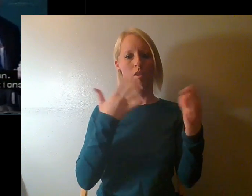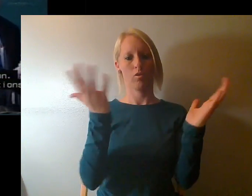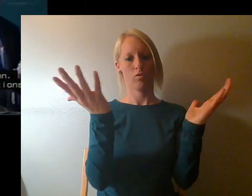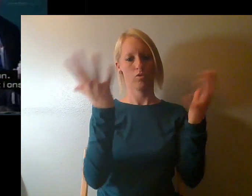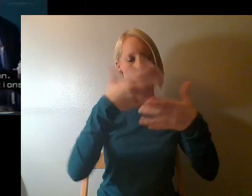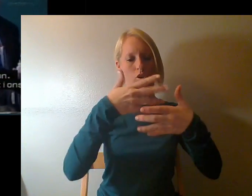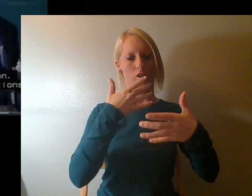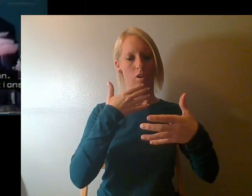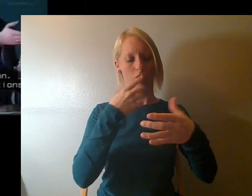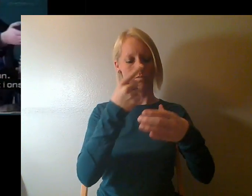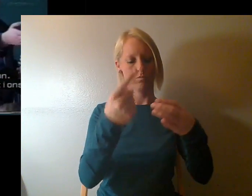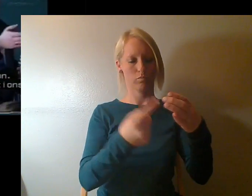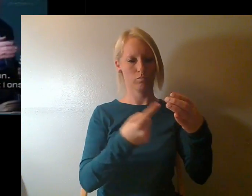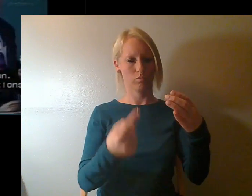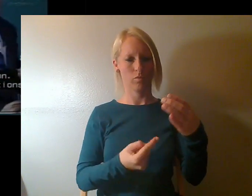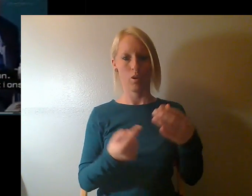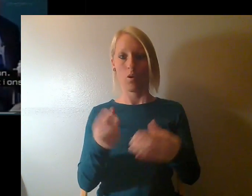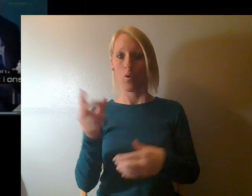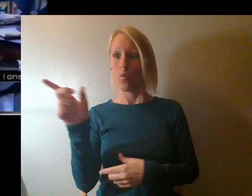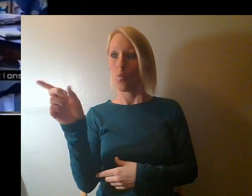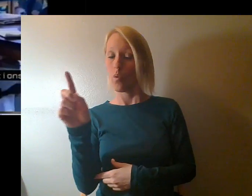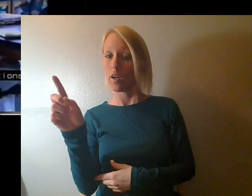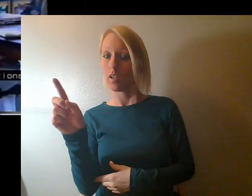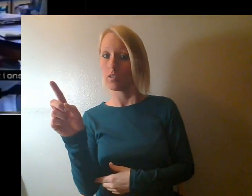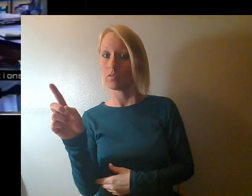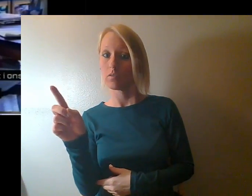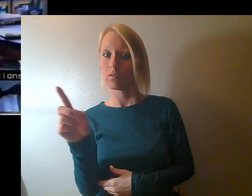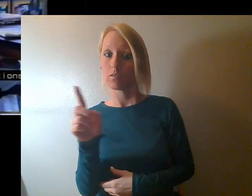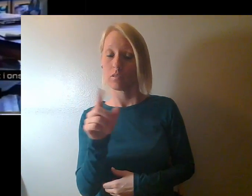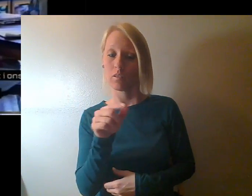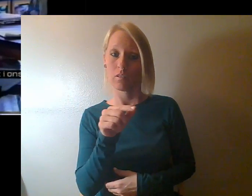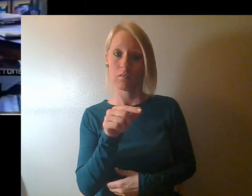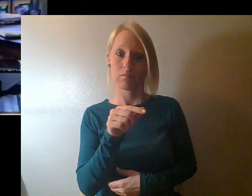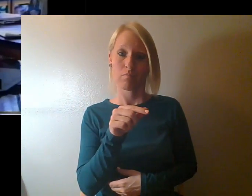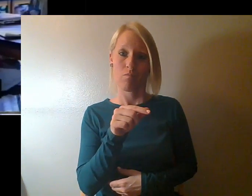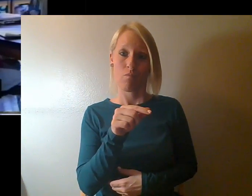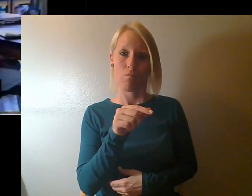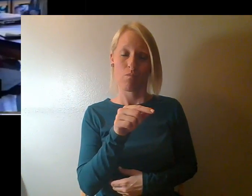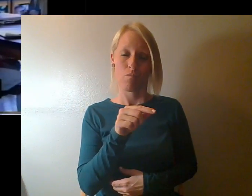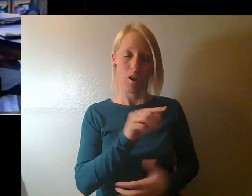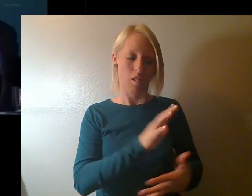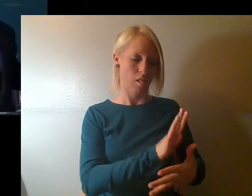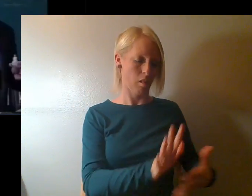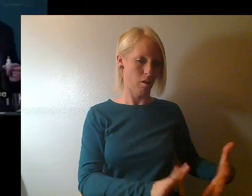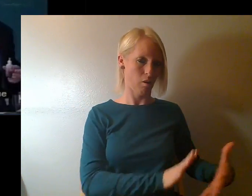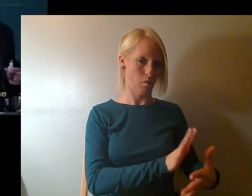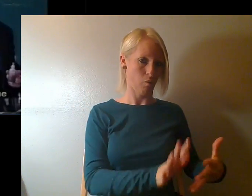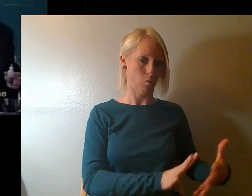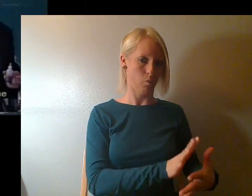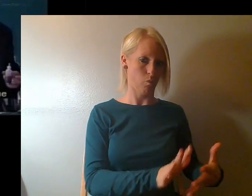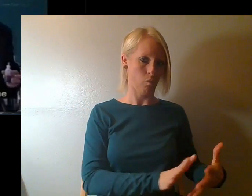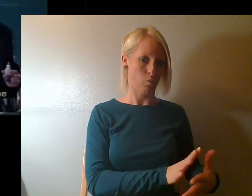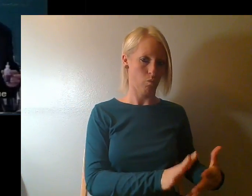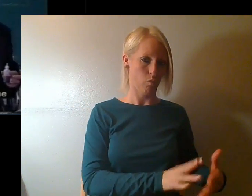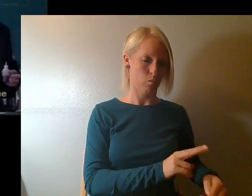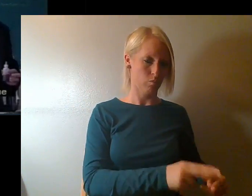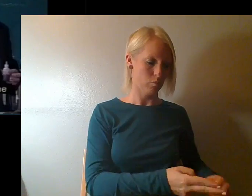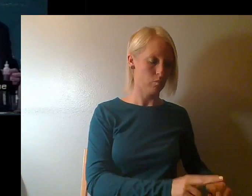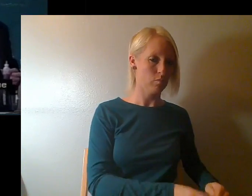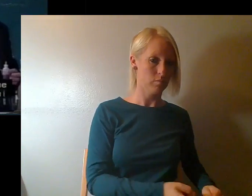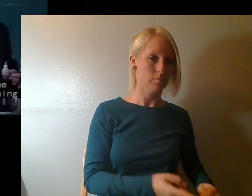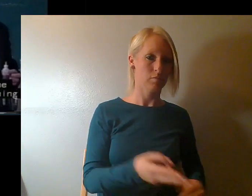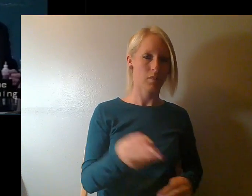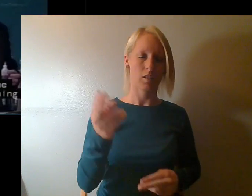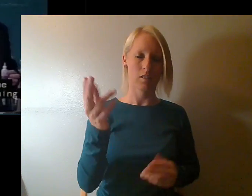color? Sarah? Well, where it's not so dark. Where it's not so dark. So you can actually see the process